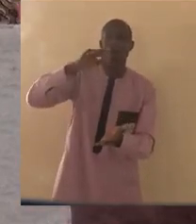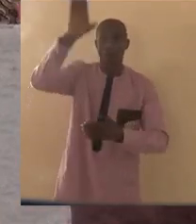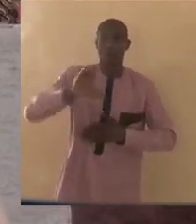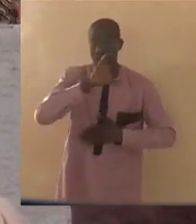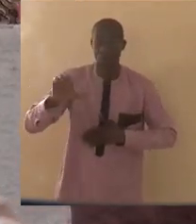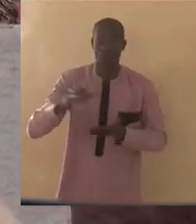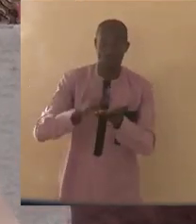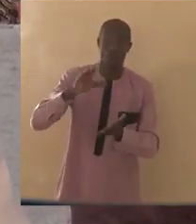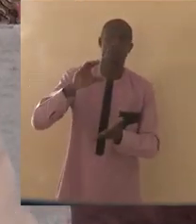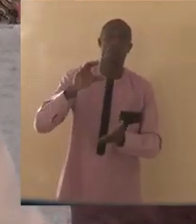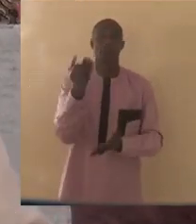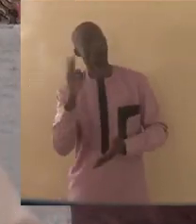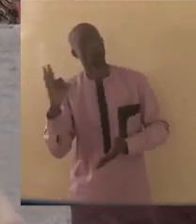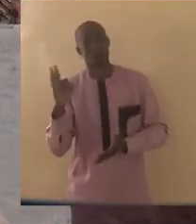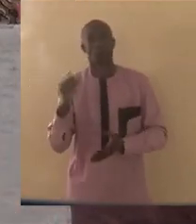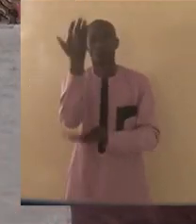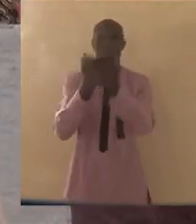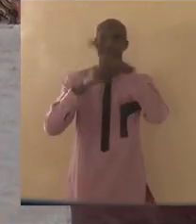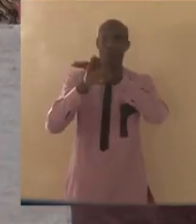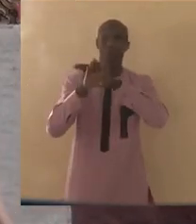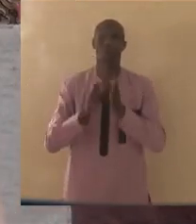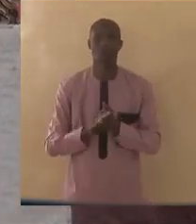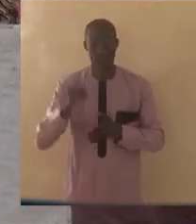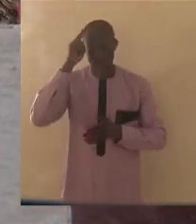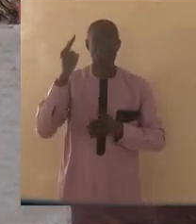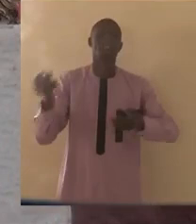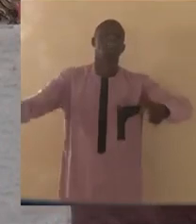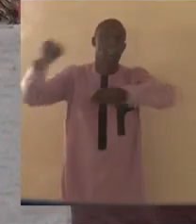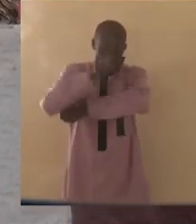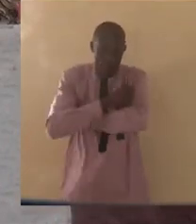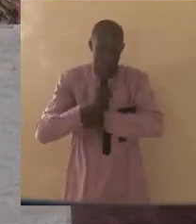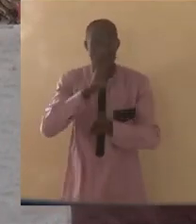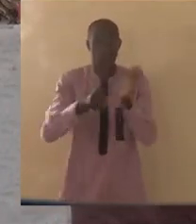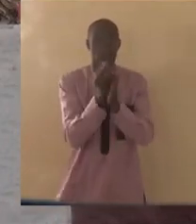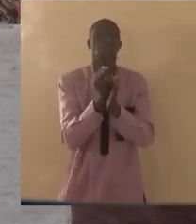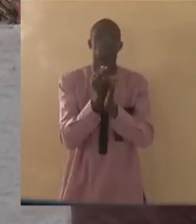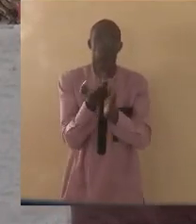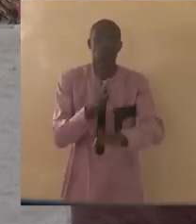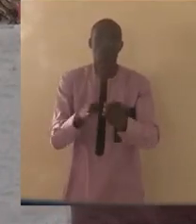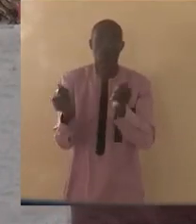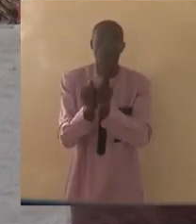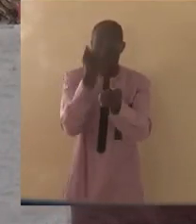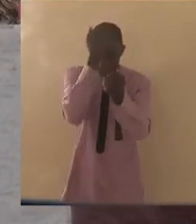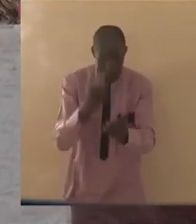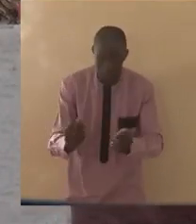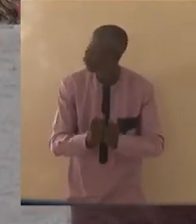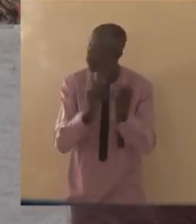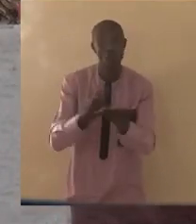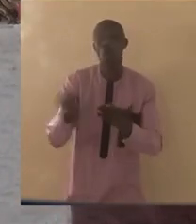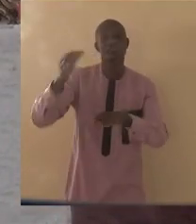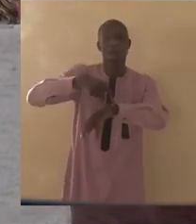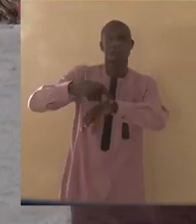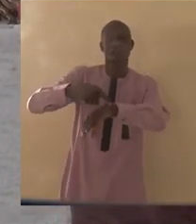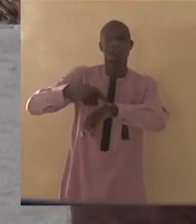cross and the glory of heaven. He embraces the hour of his death in obedience, without